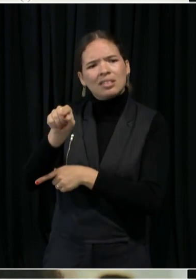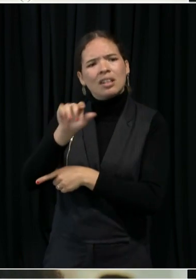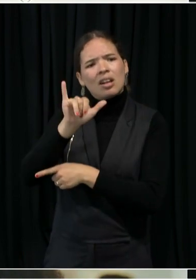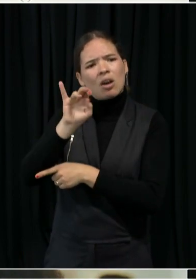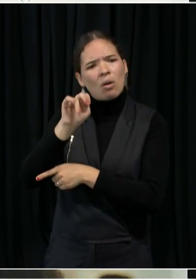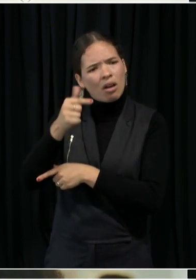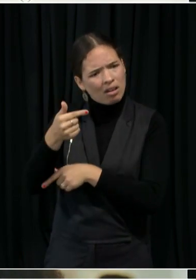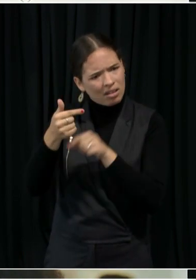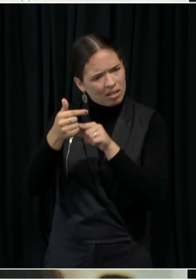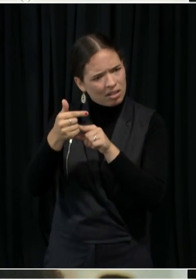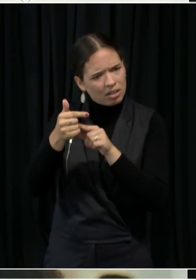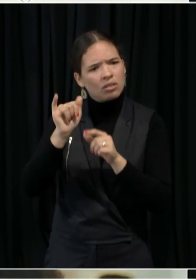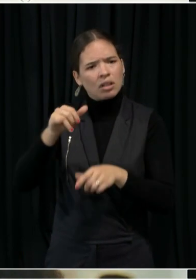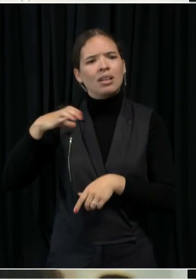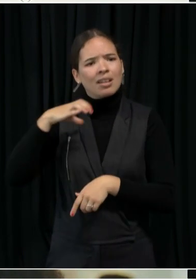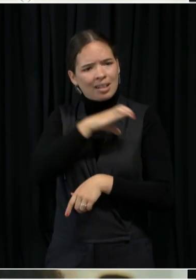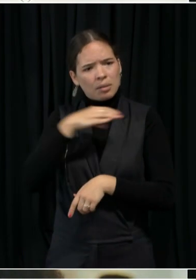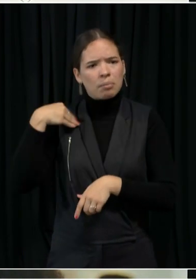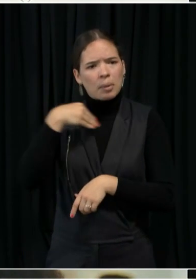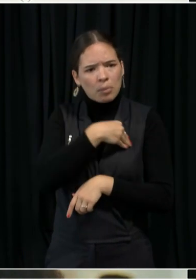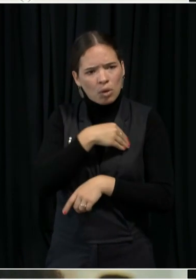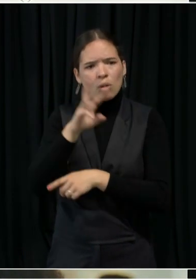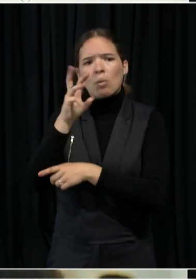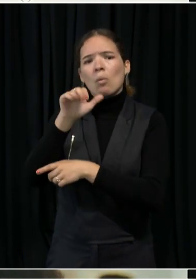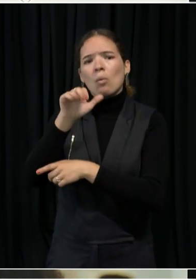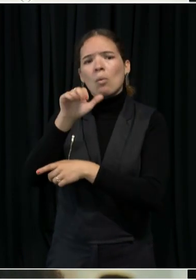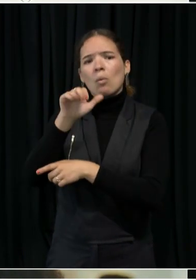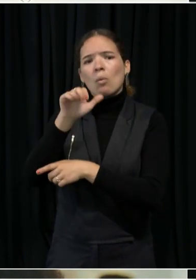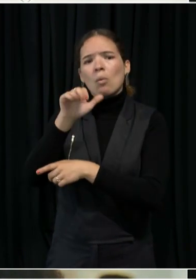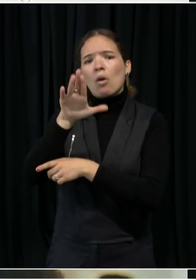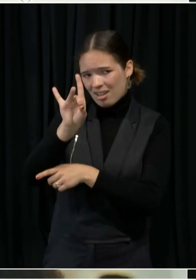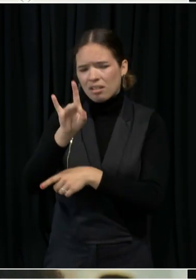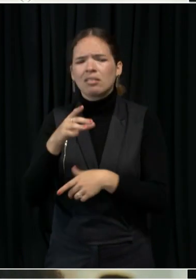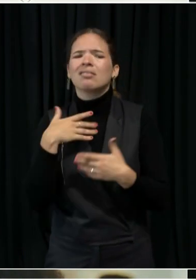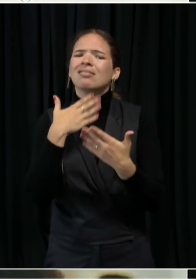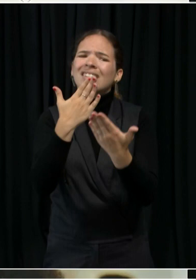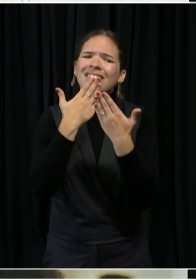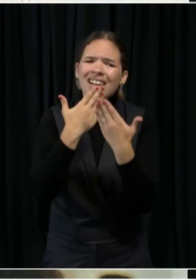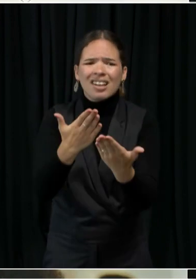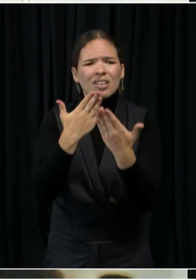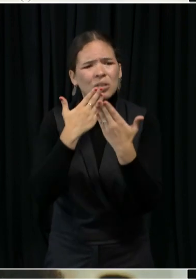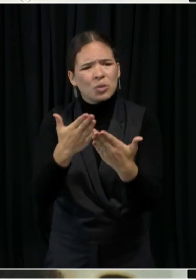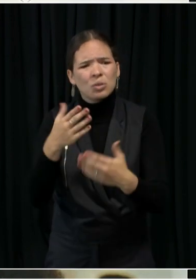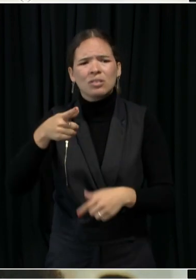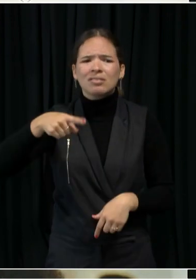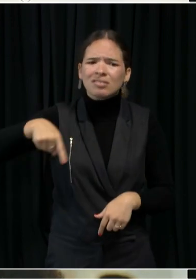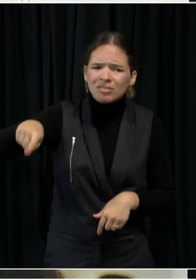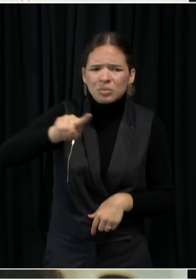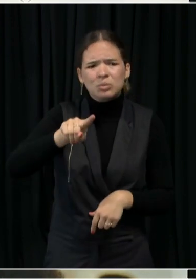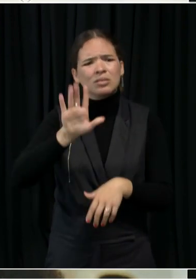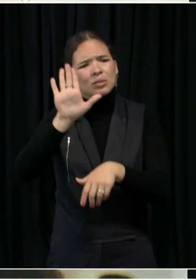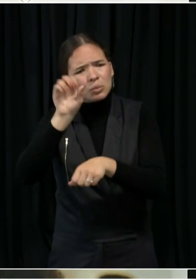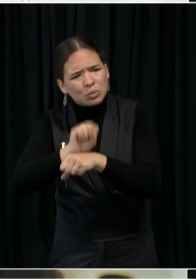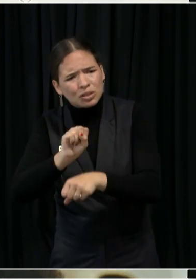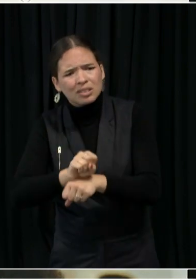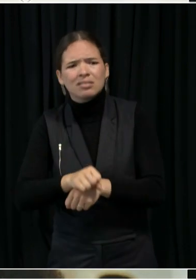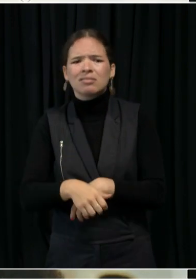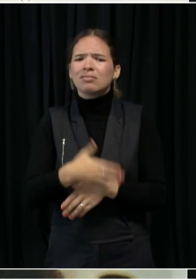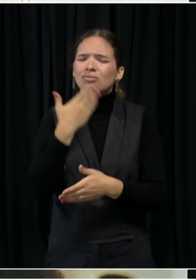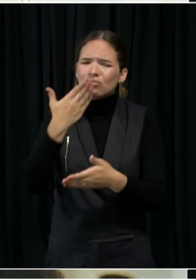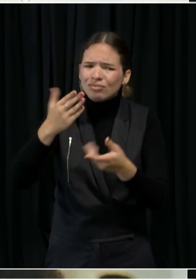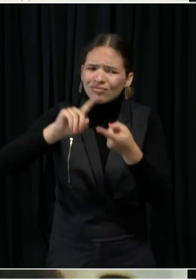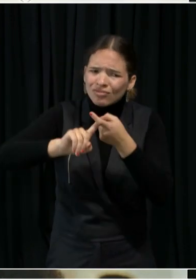as a council member for Ward 8. I want to thank you for being a good colleague and a good friend also. So let's